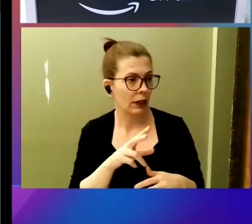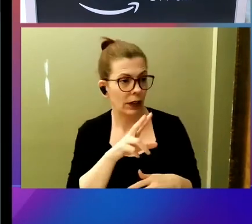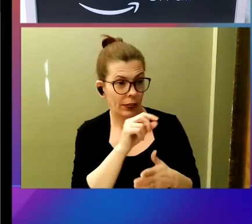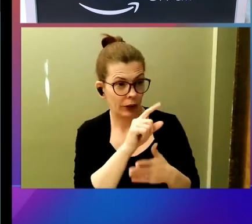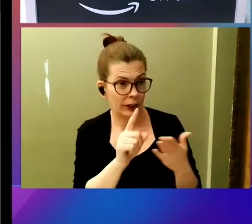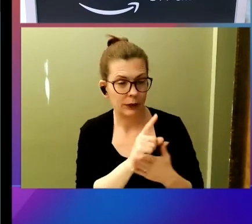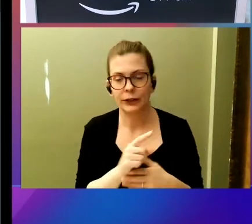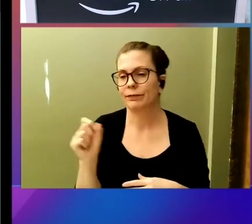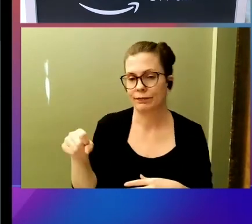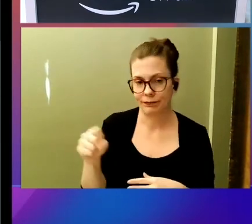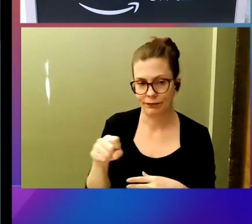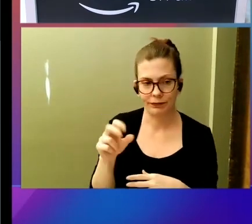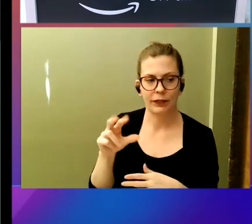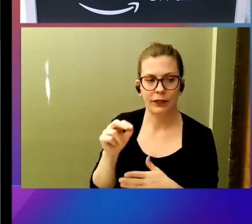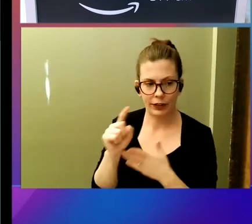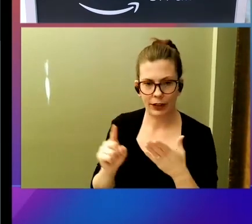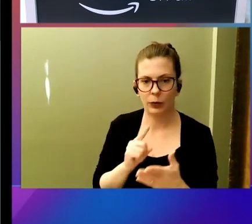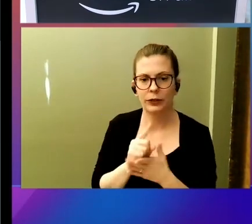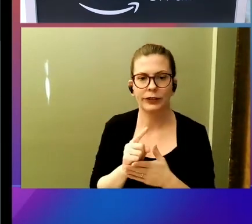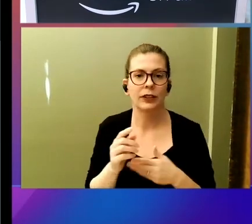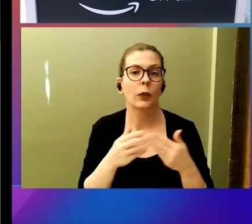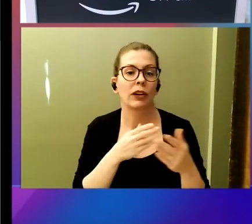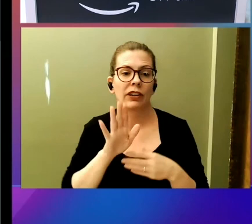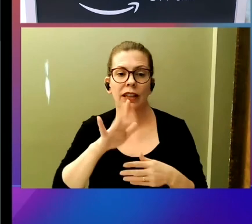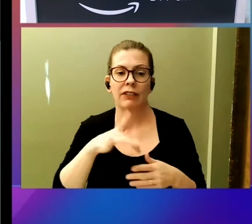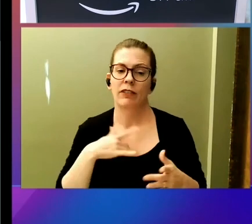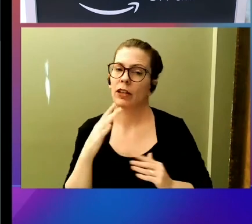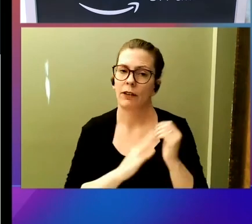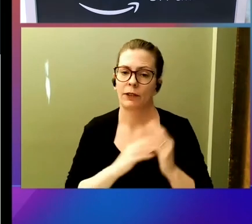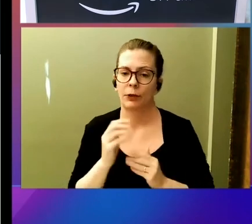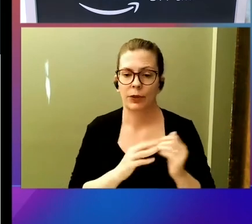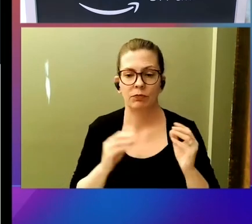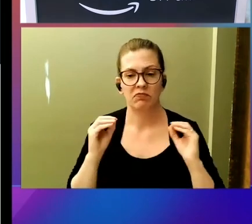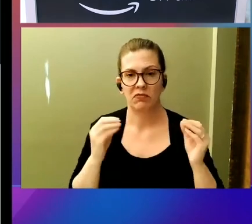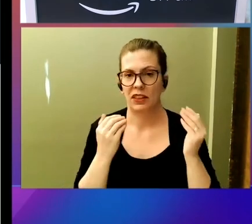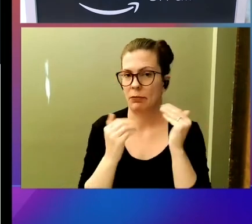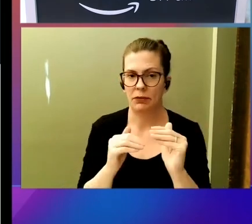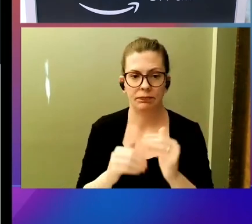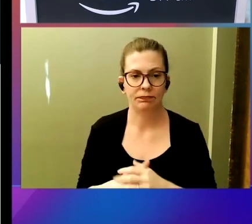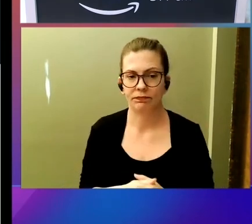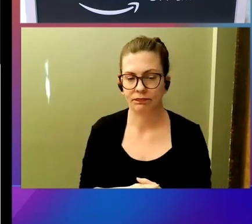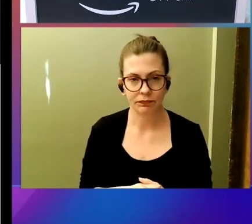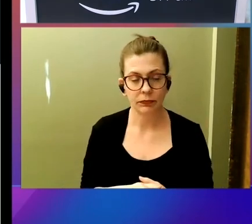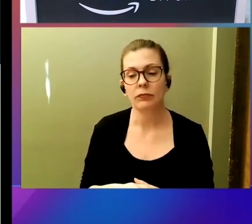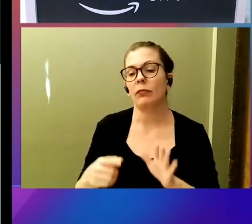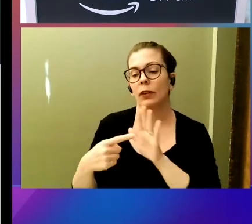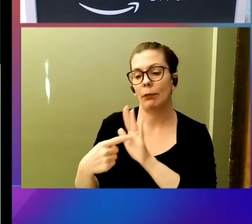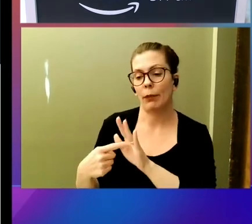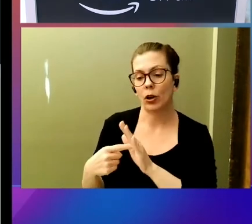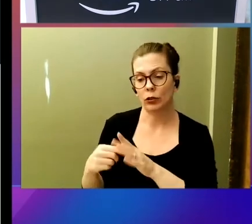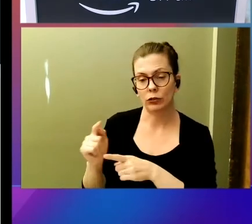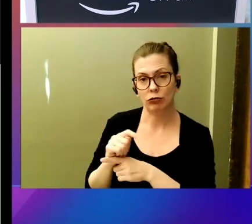So whatever they feel comfortable, no limit there. So model training initialized right now.